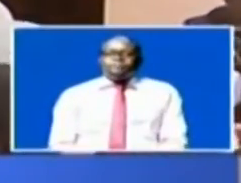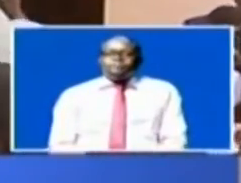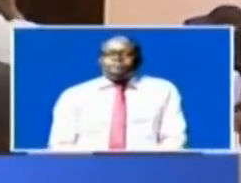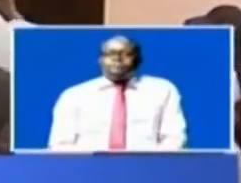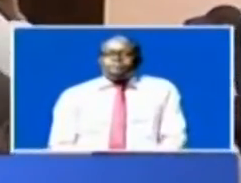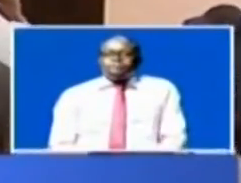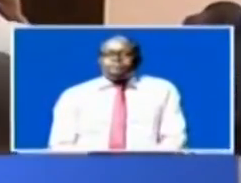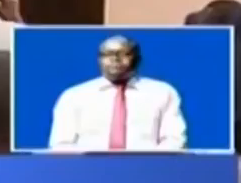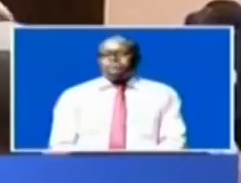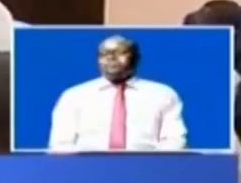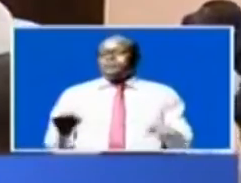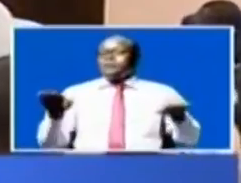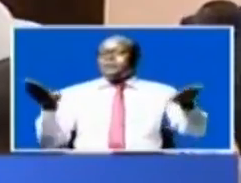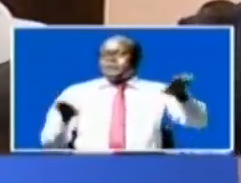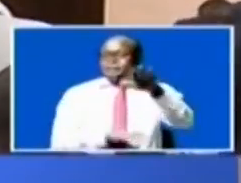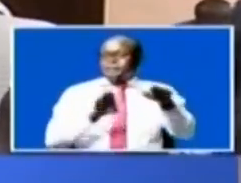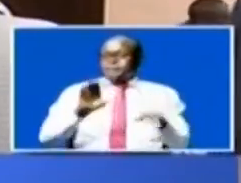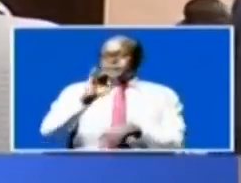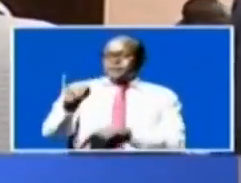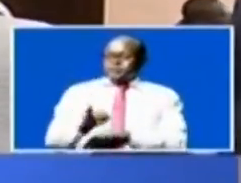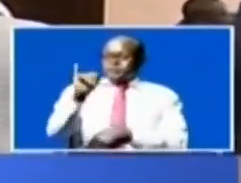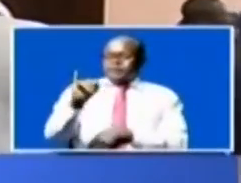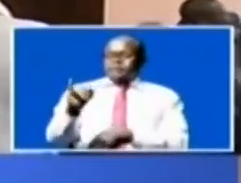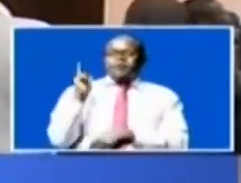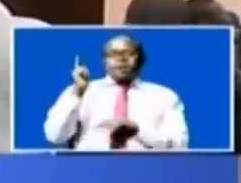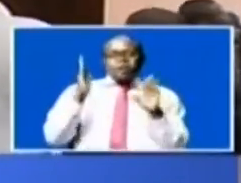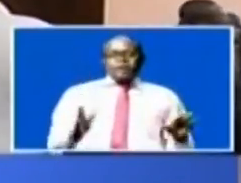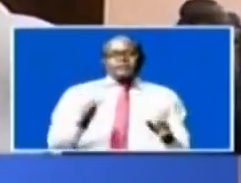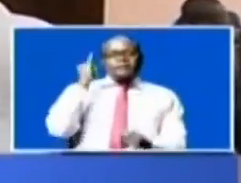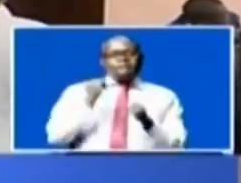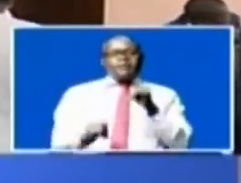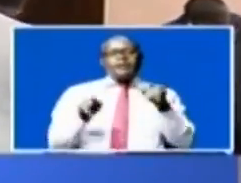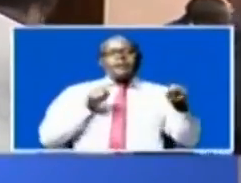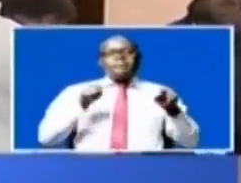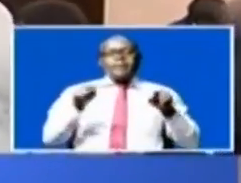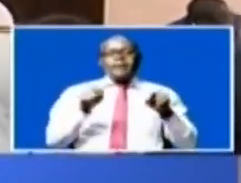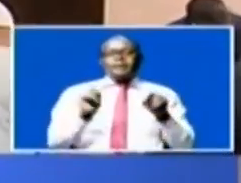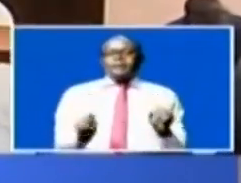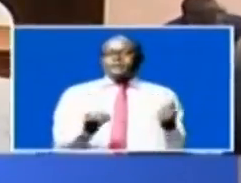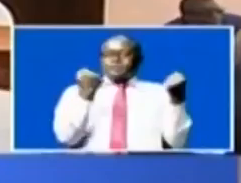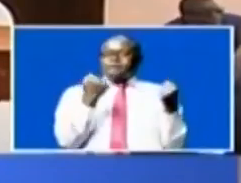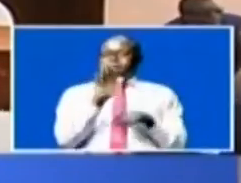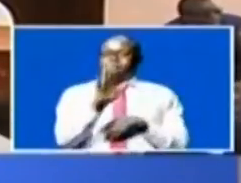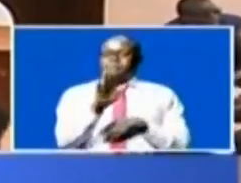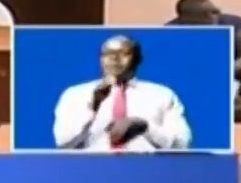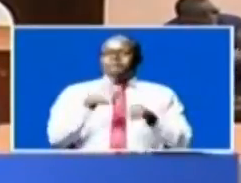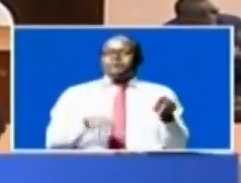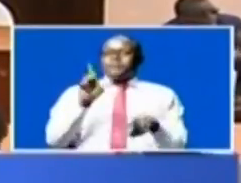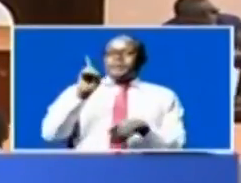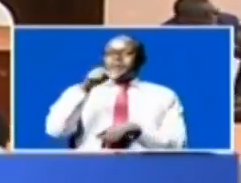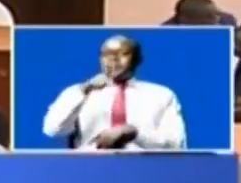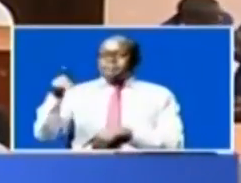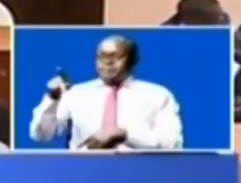Deputy Chief Justice Philomena Mwilu's defense team has finally managed to rescue her from the Director of